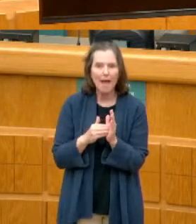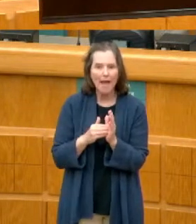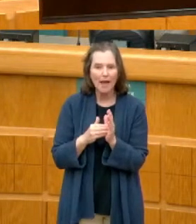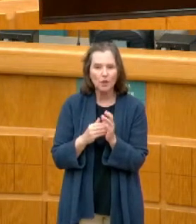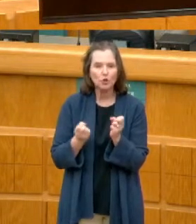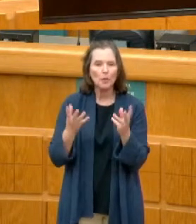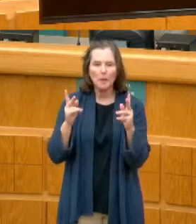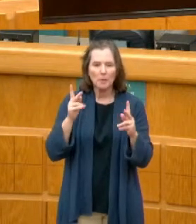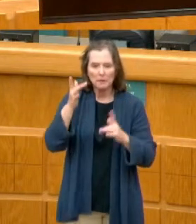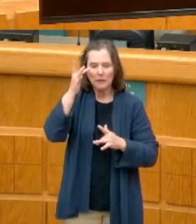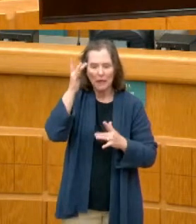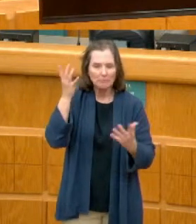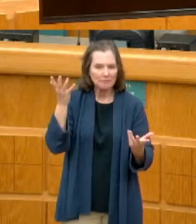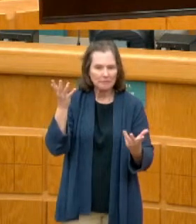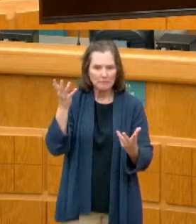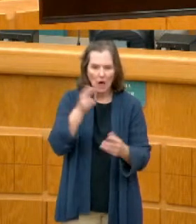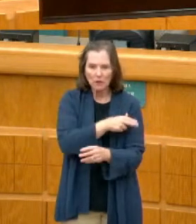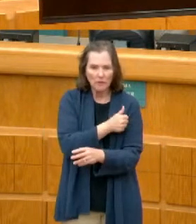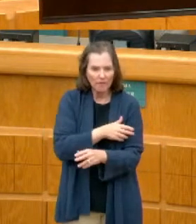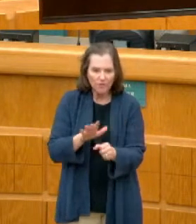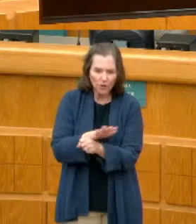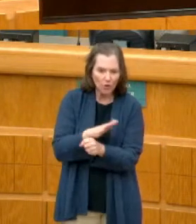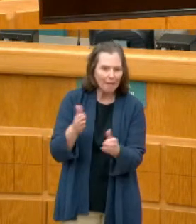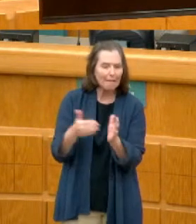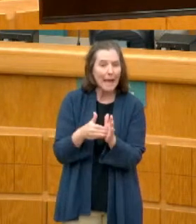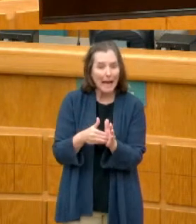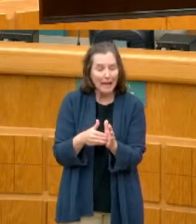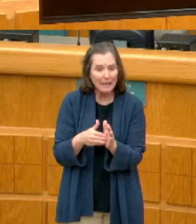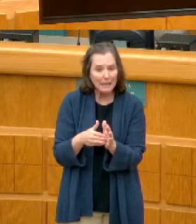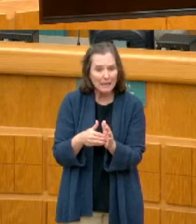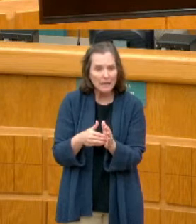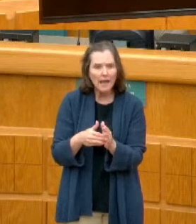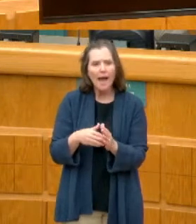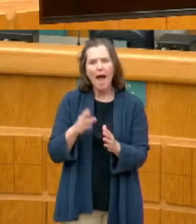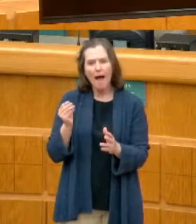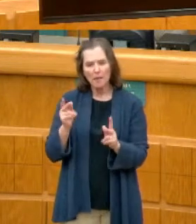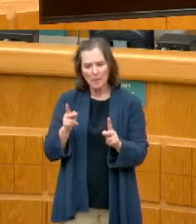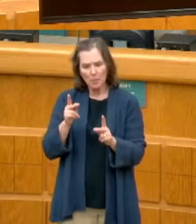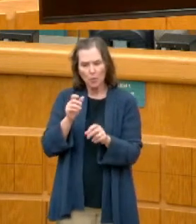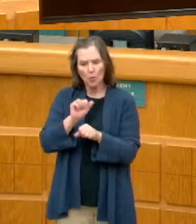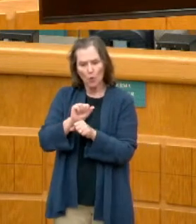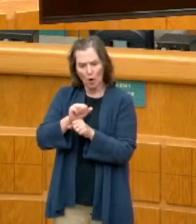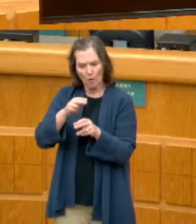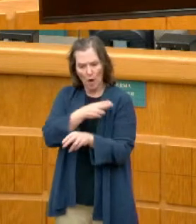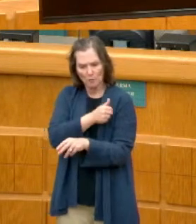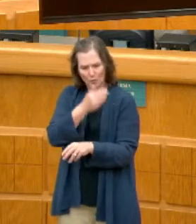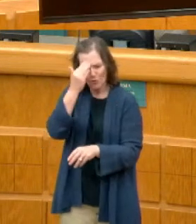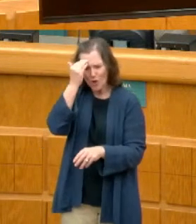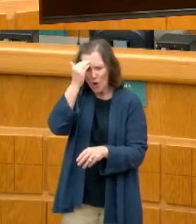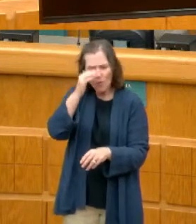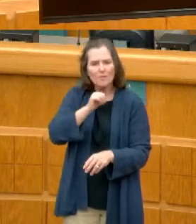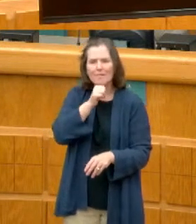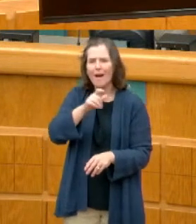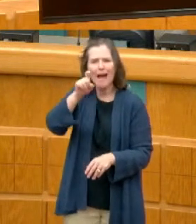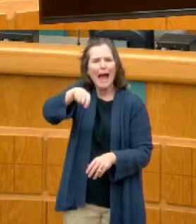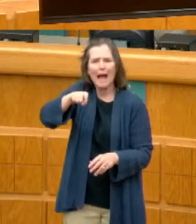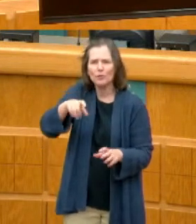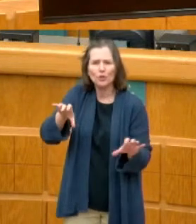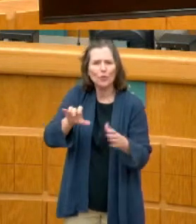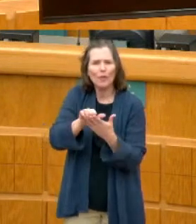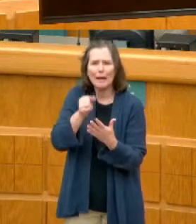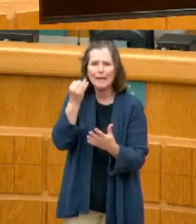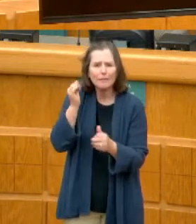from all of our city and county leaders, from my colleagues in healthcare administration, one who will follow